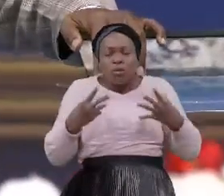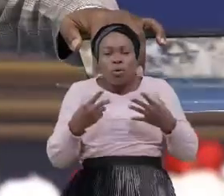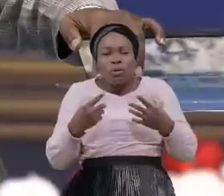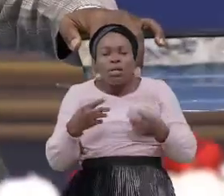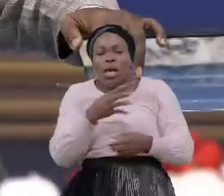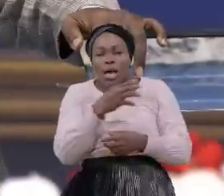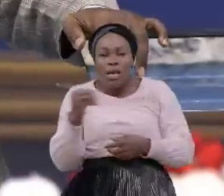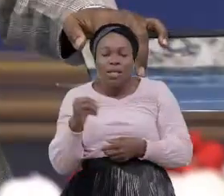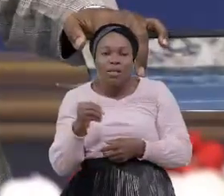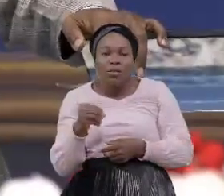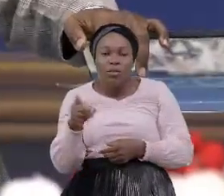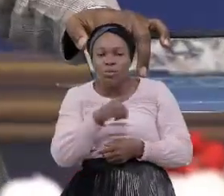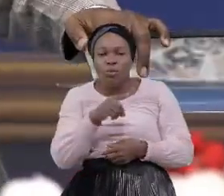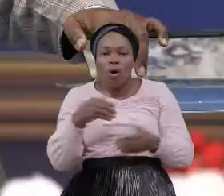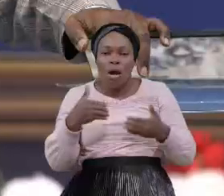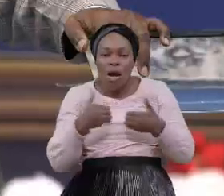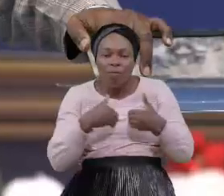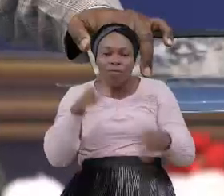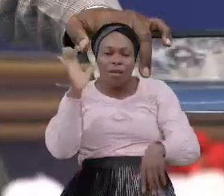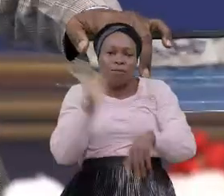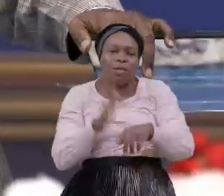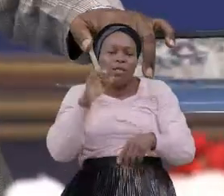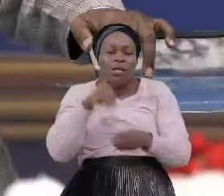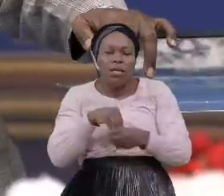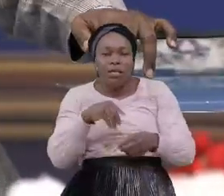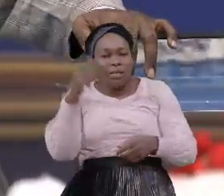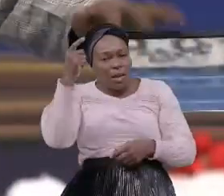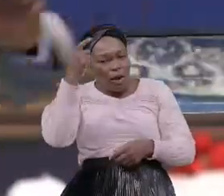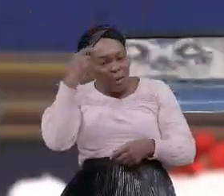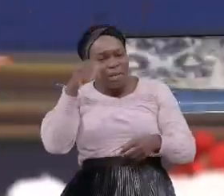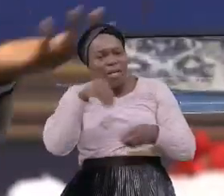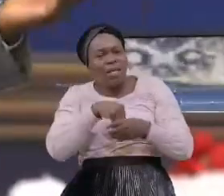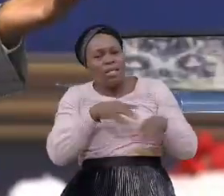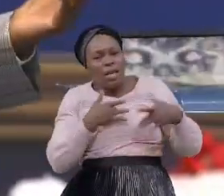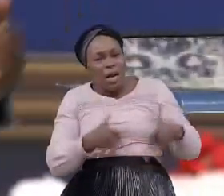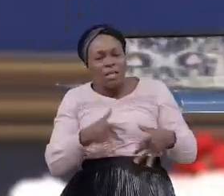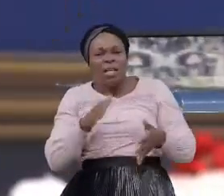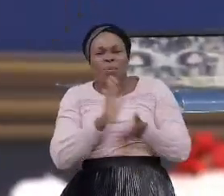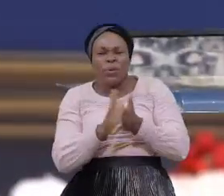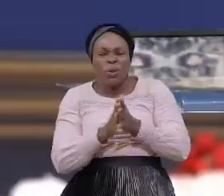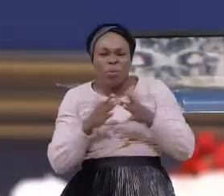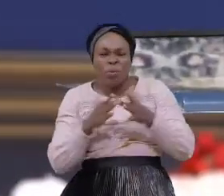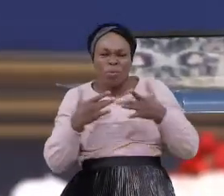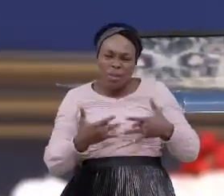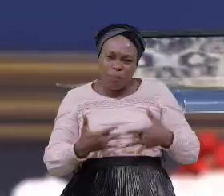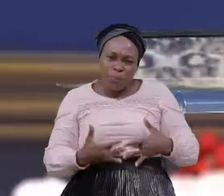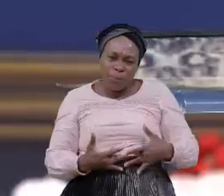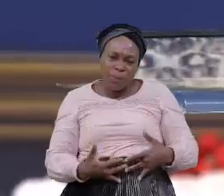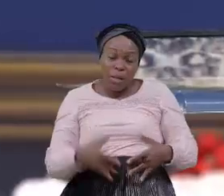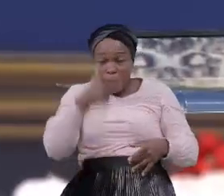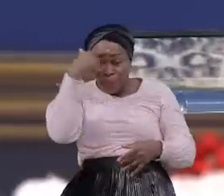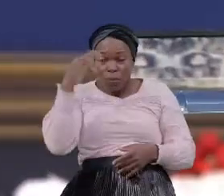is sad and sorrowful. Your heart is depressed. And because of that, you are